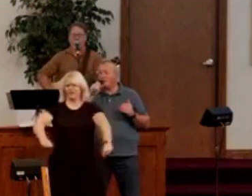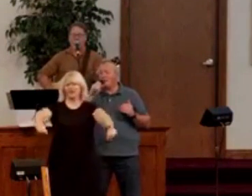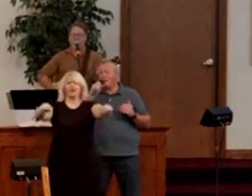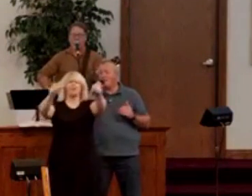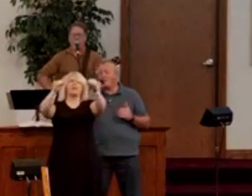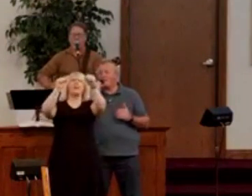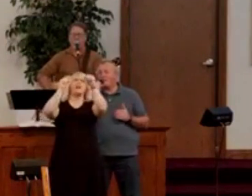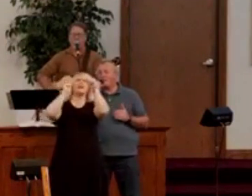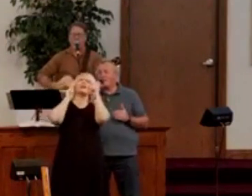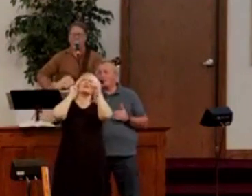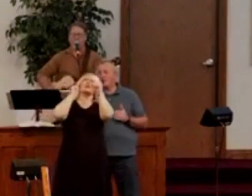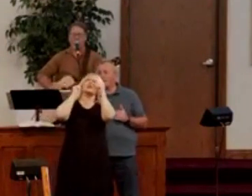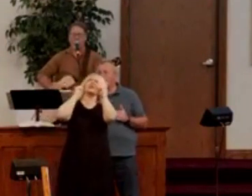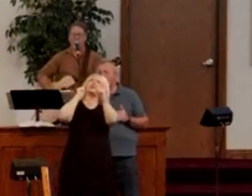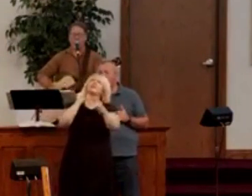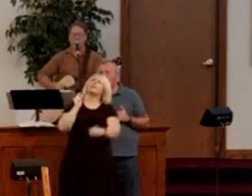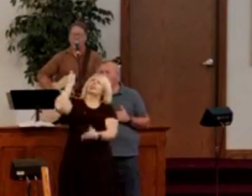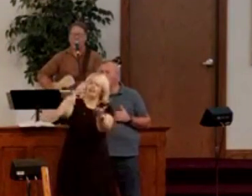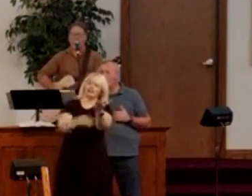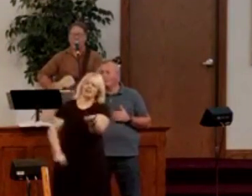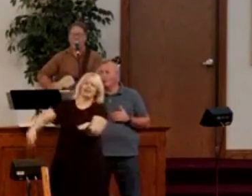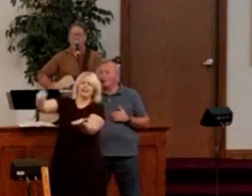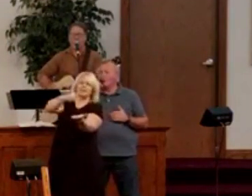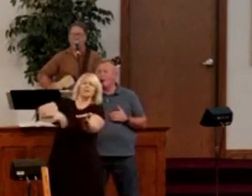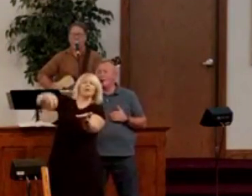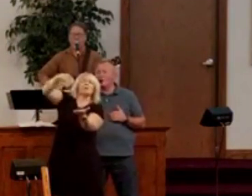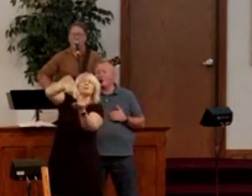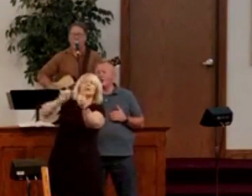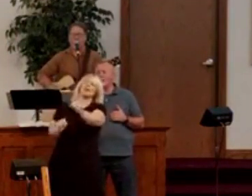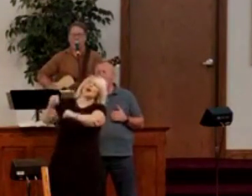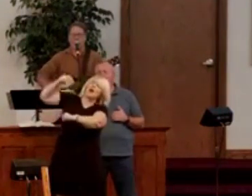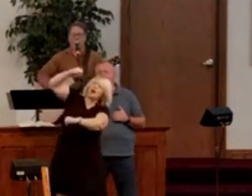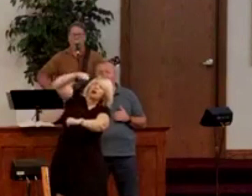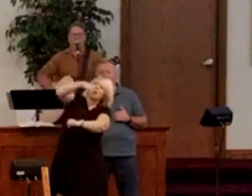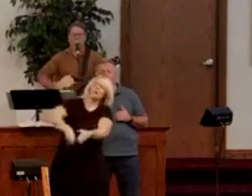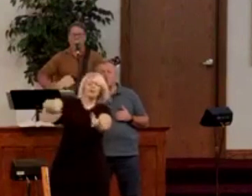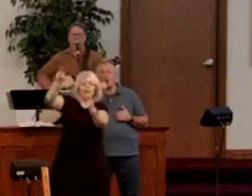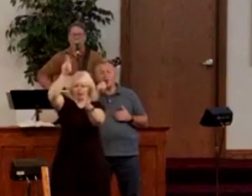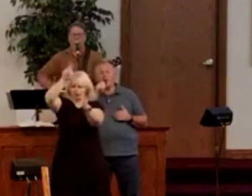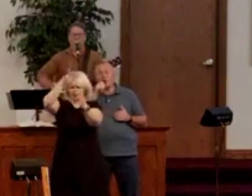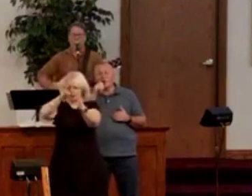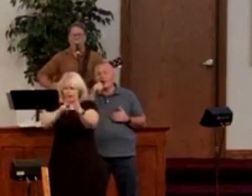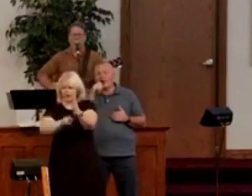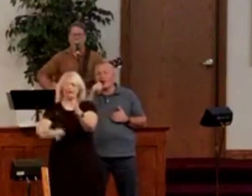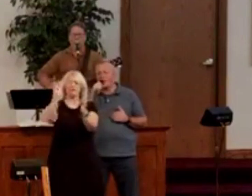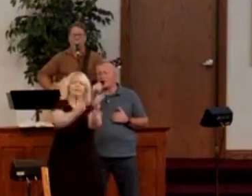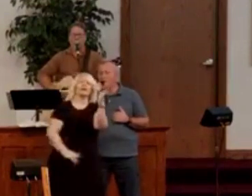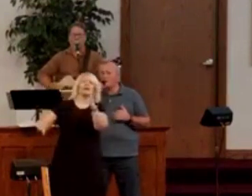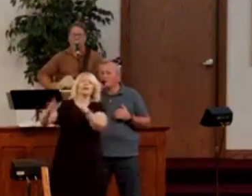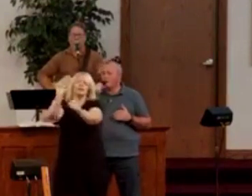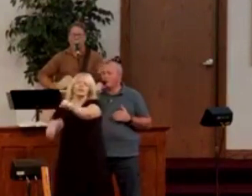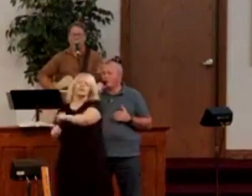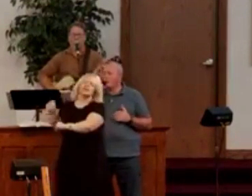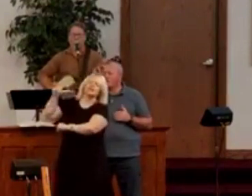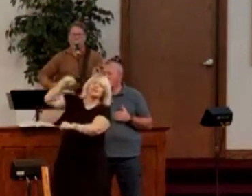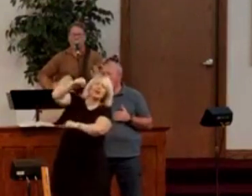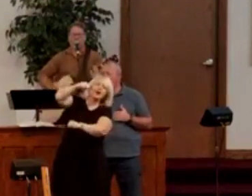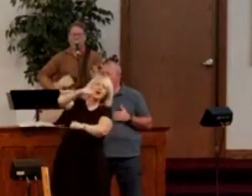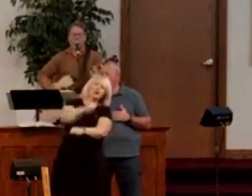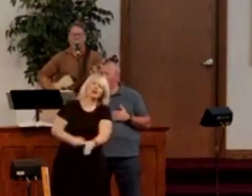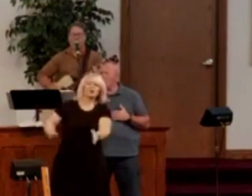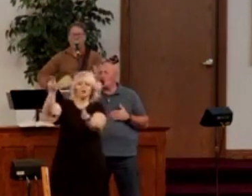of salvation, the heroes and conquered the grave.